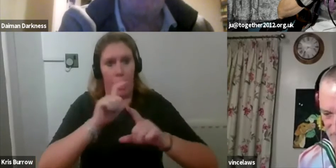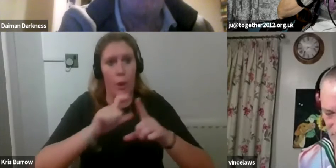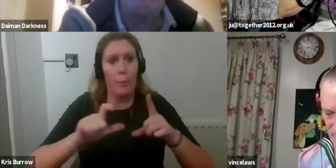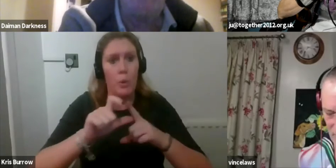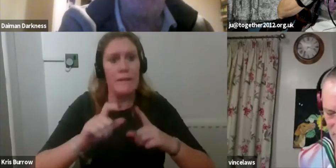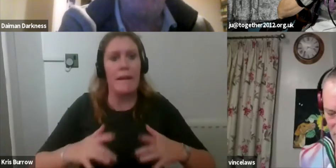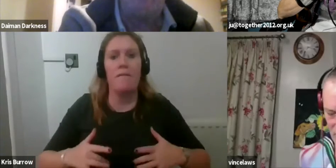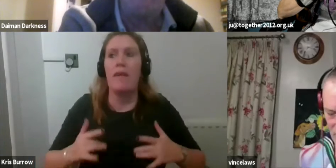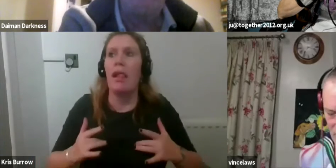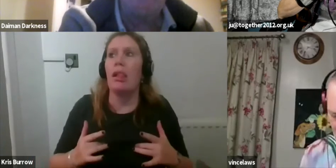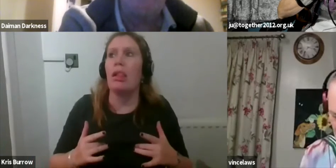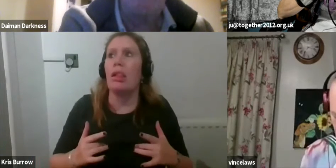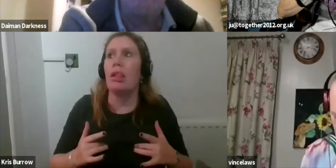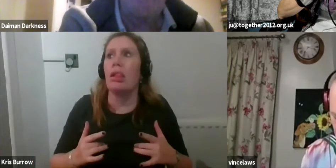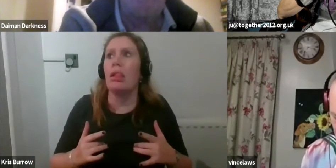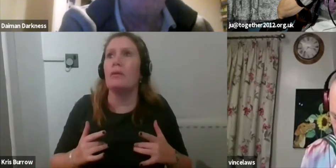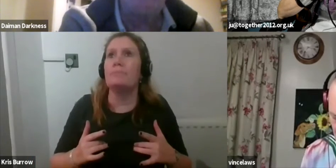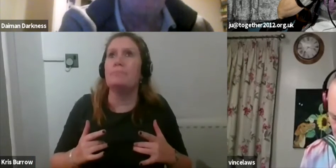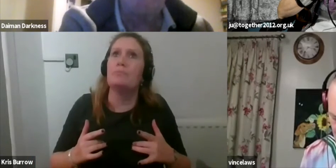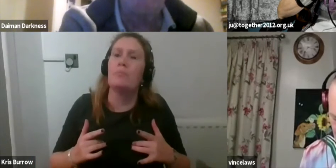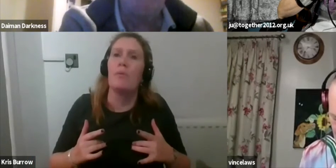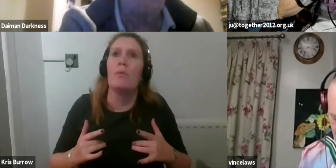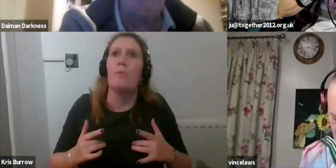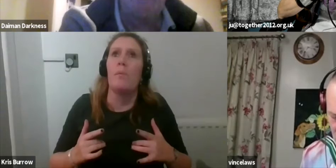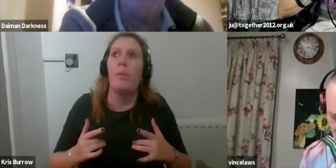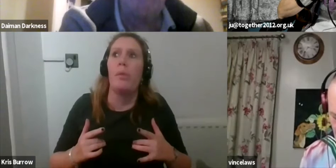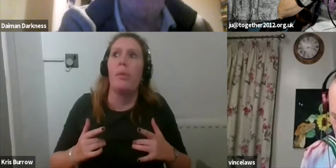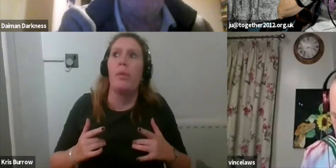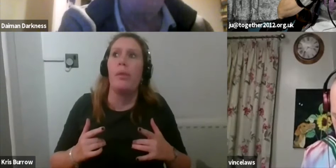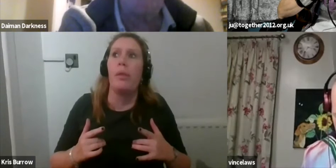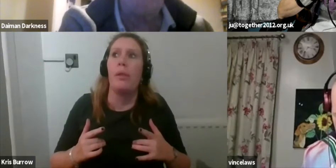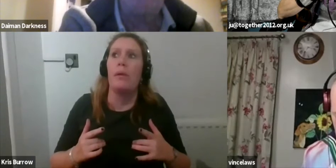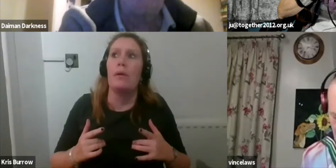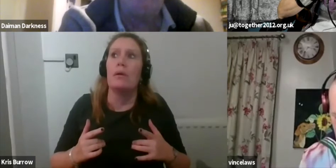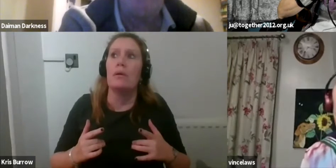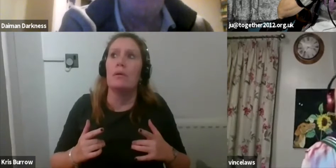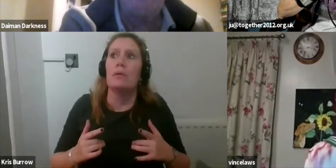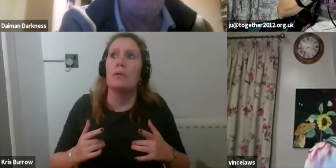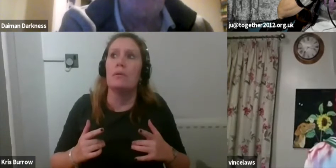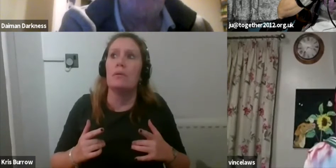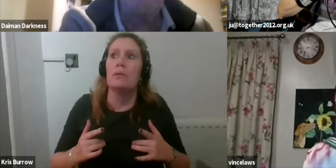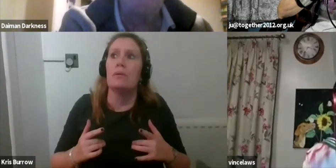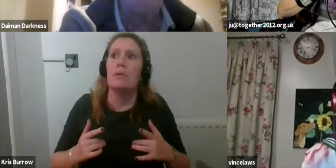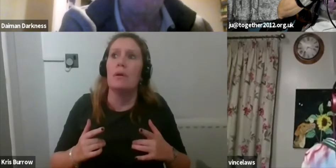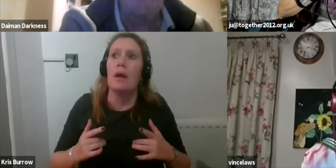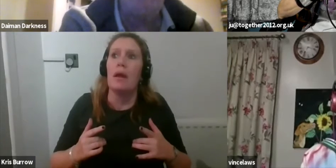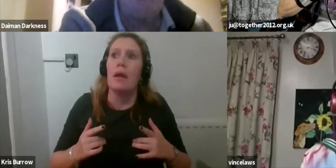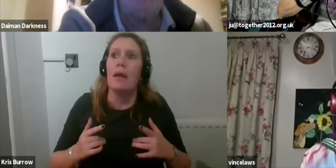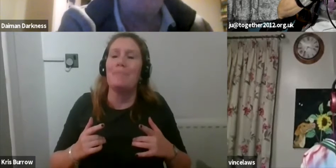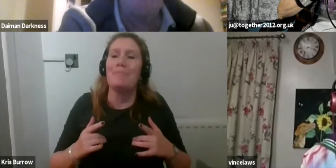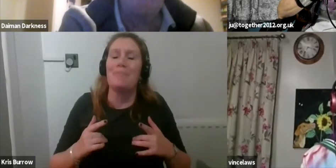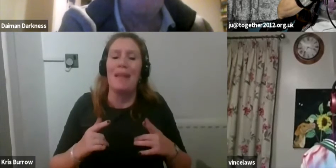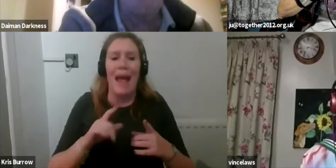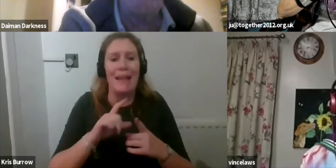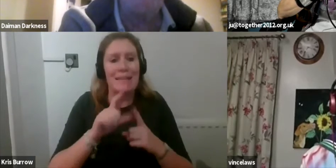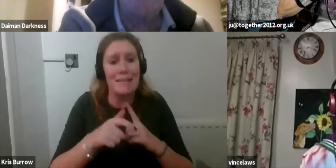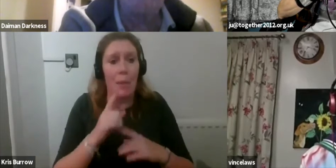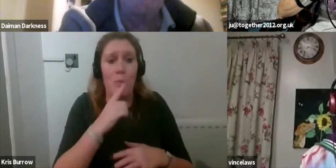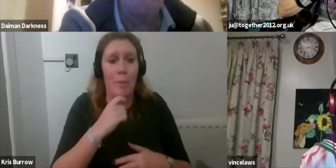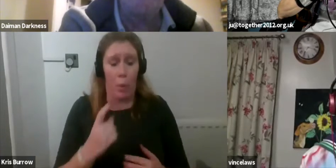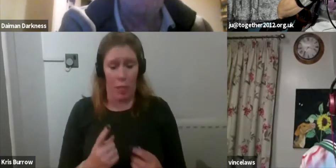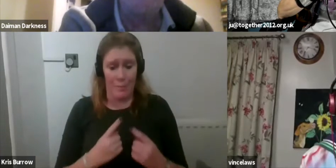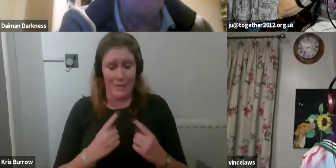parts of disabled characters being played by people who aren't disabled. So one thing I